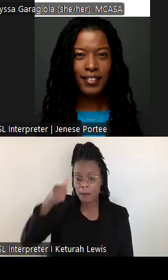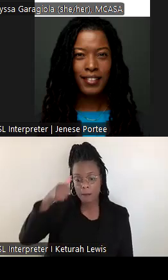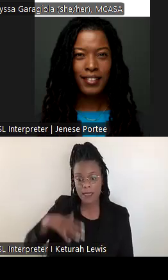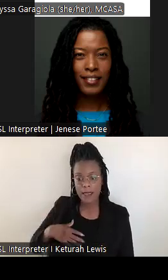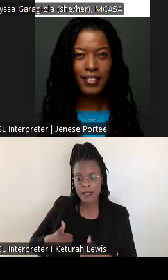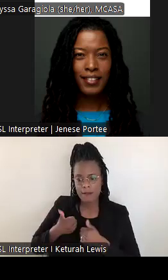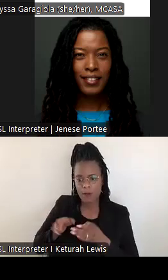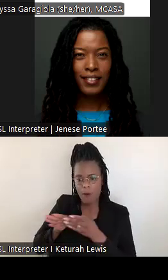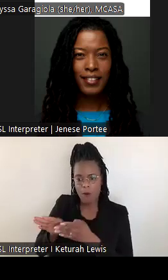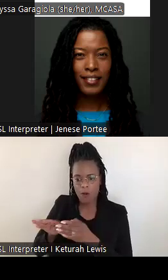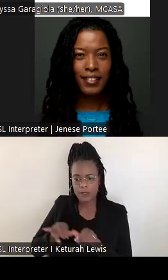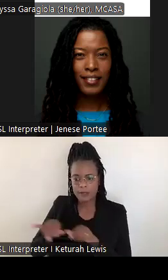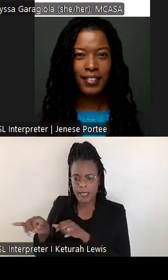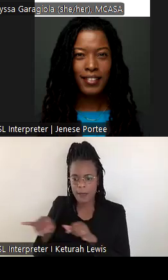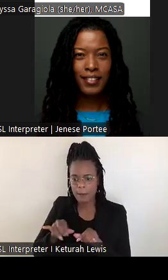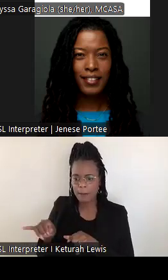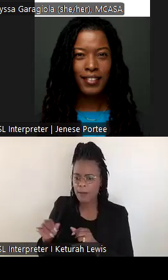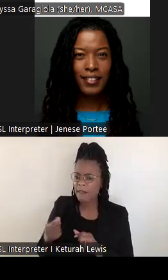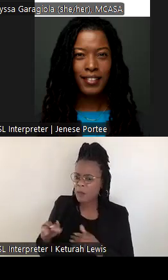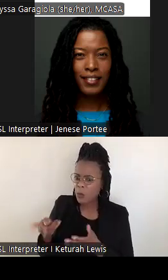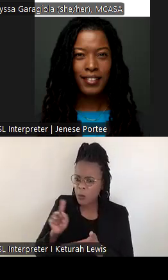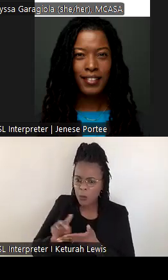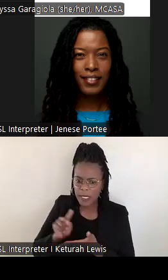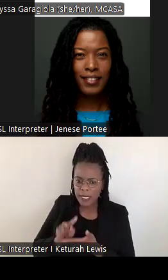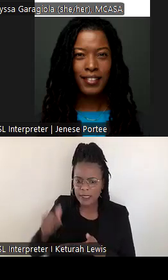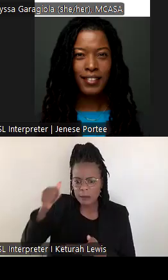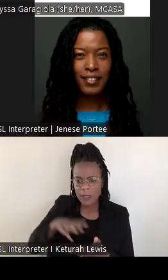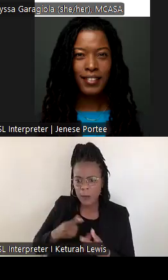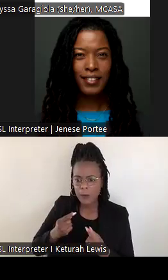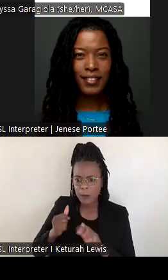men had banged on their door late at night. They had written